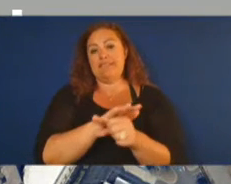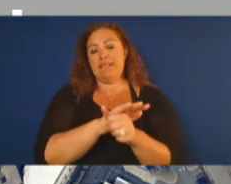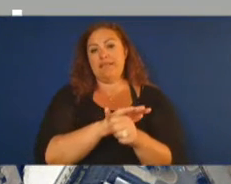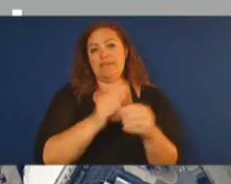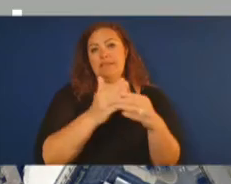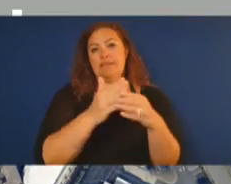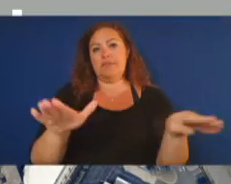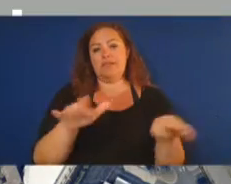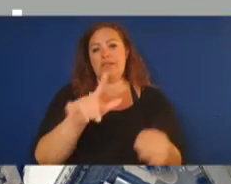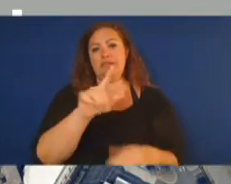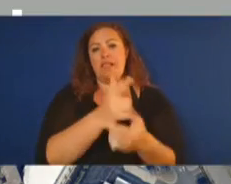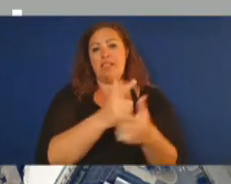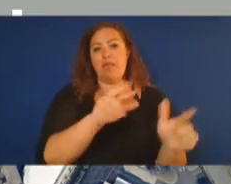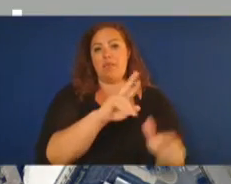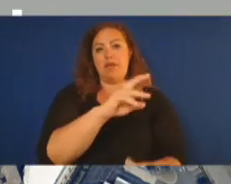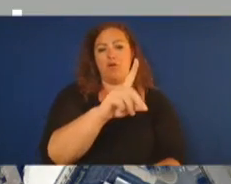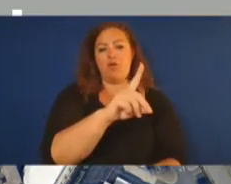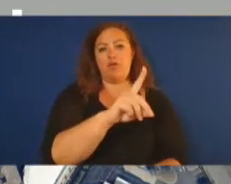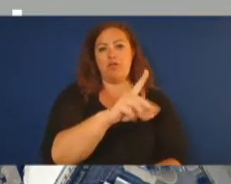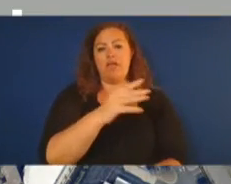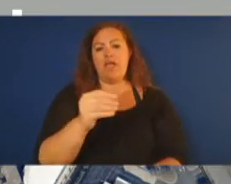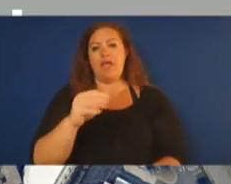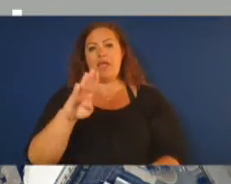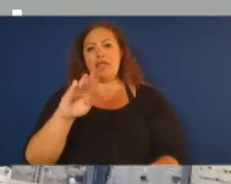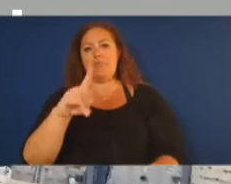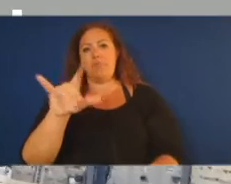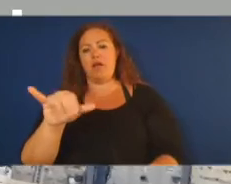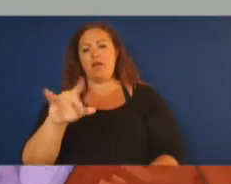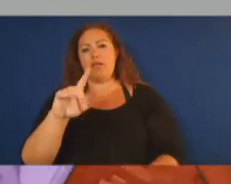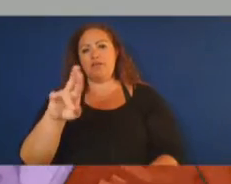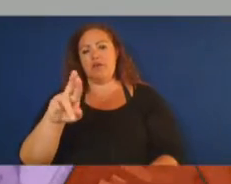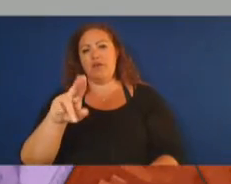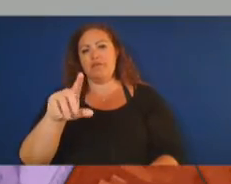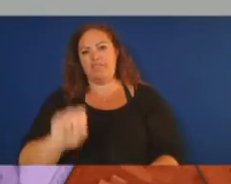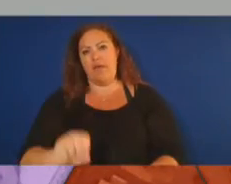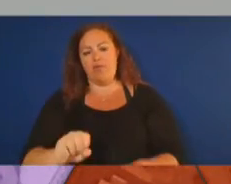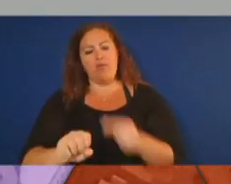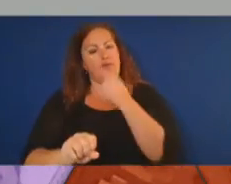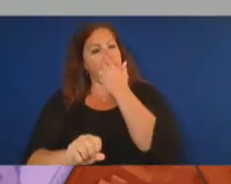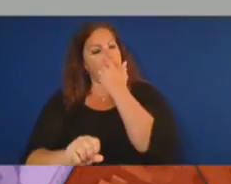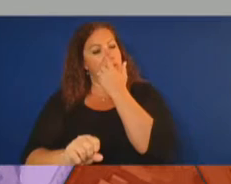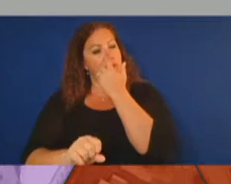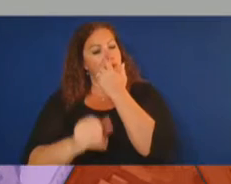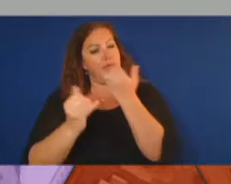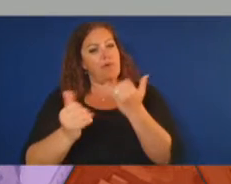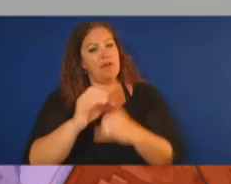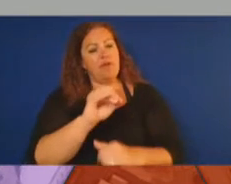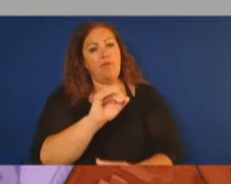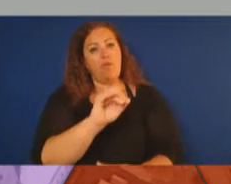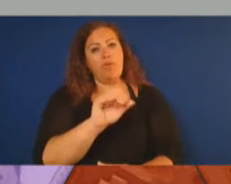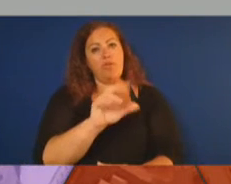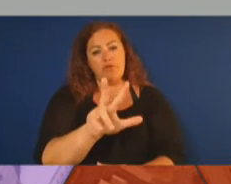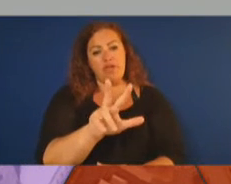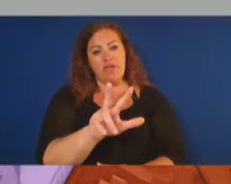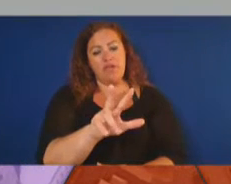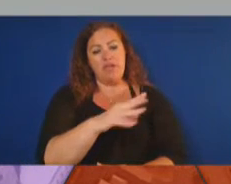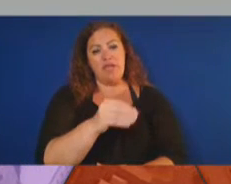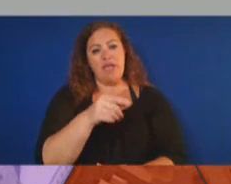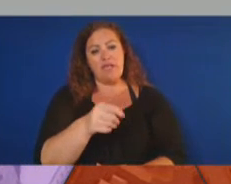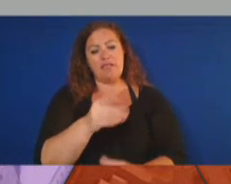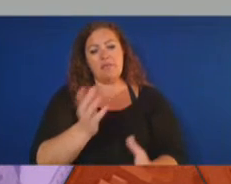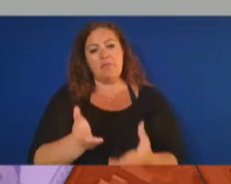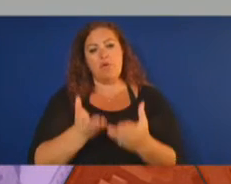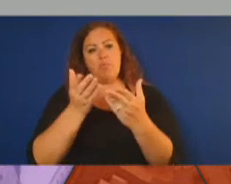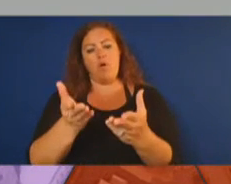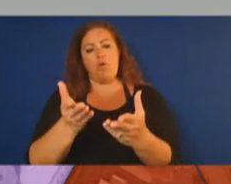Liberty Road Drive and and bounded by Barkley Downs Drive to the South uh it is currently zoned 03 and it is proposed to go to